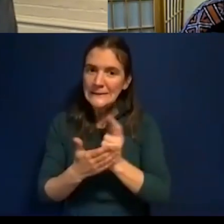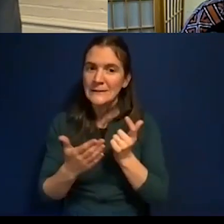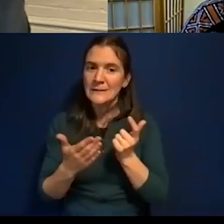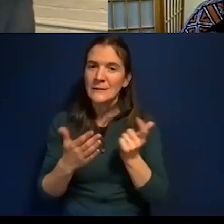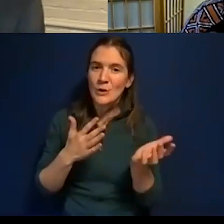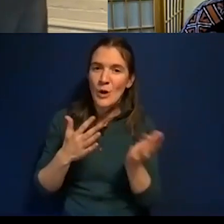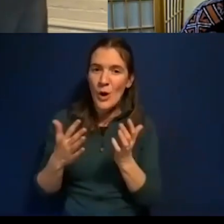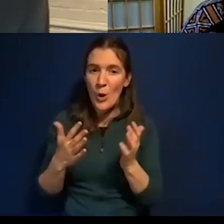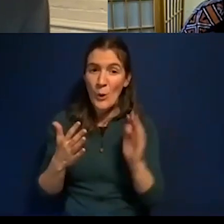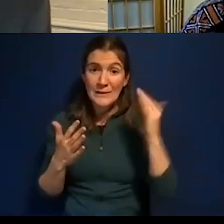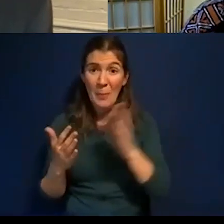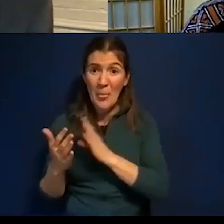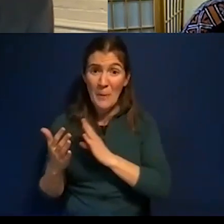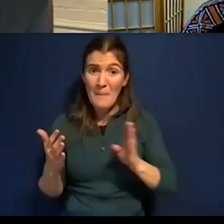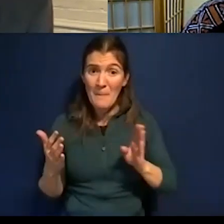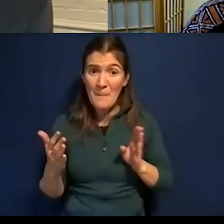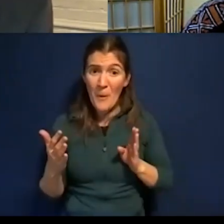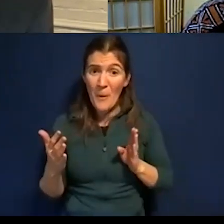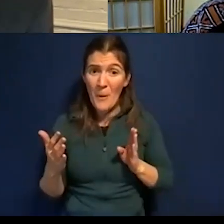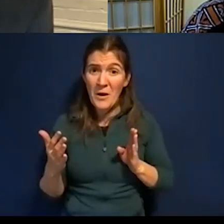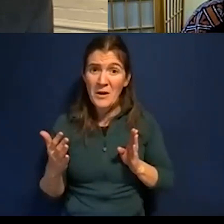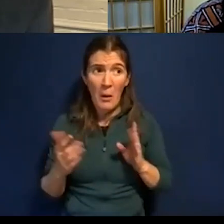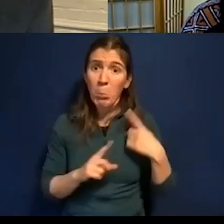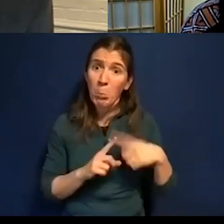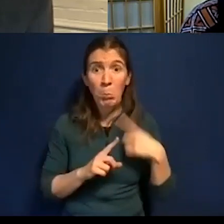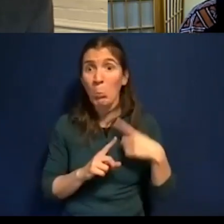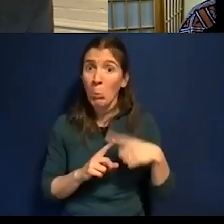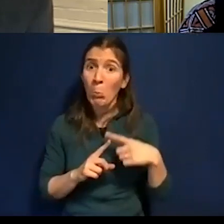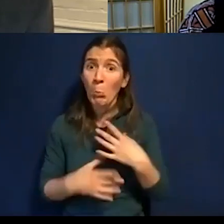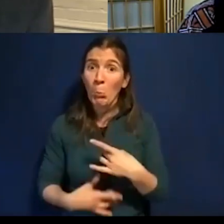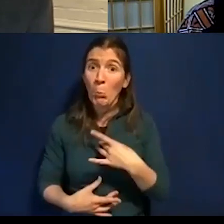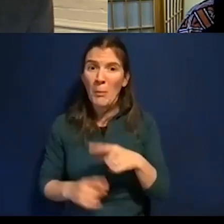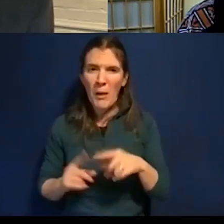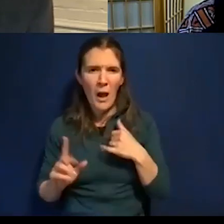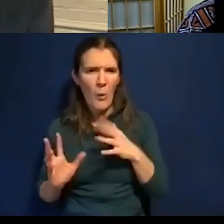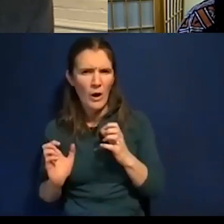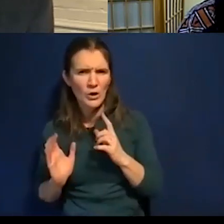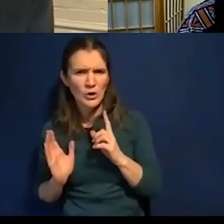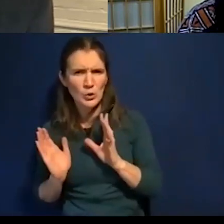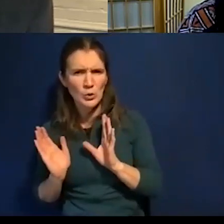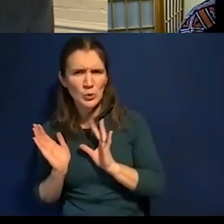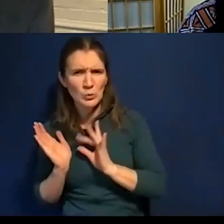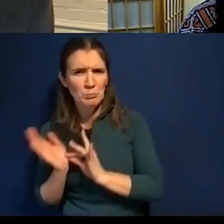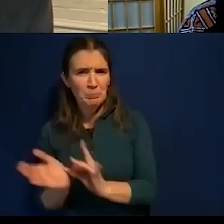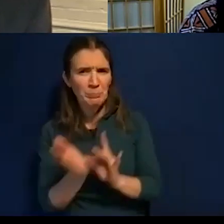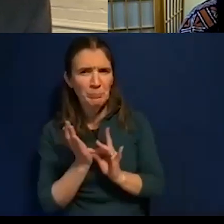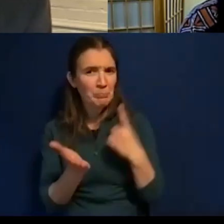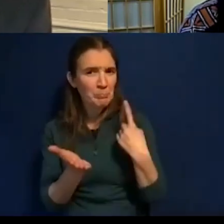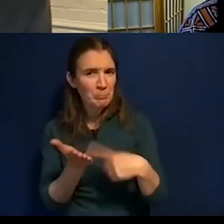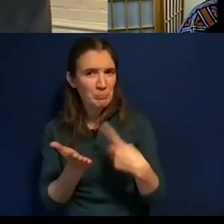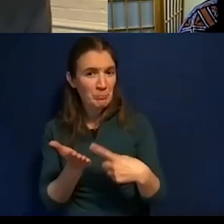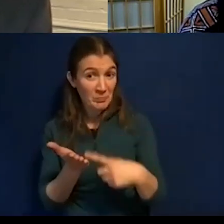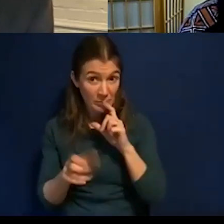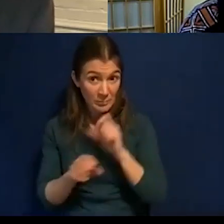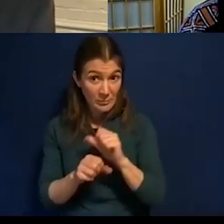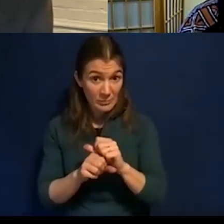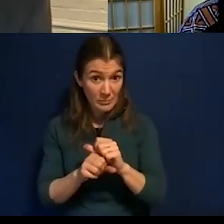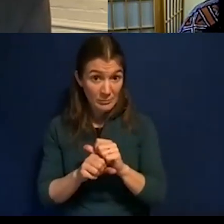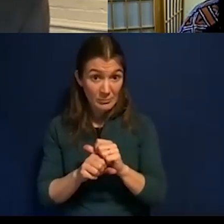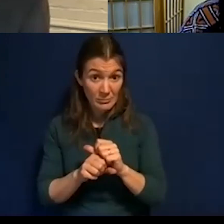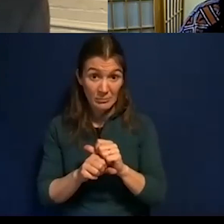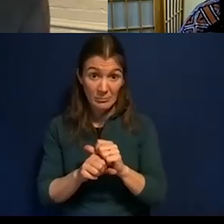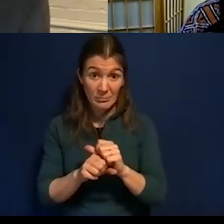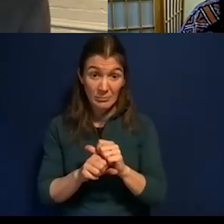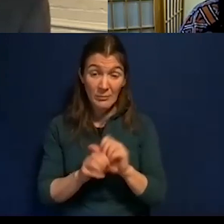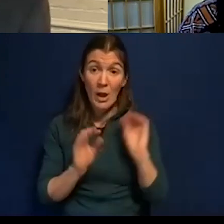It seems like the board is largely positive about this, but I did kind of want to at least invite a discussion about whether or not we wanted to say,